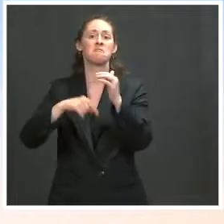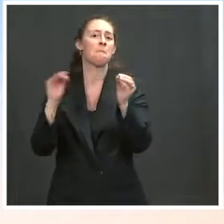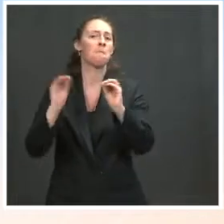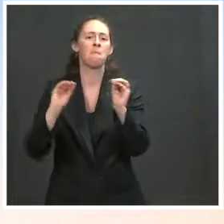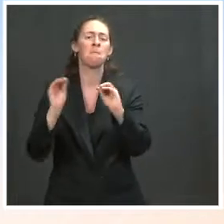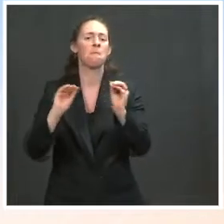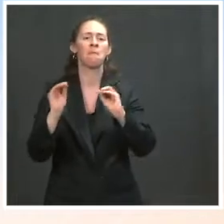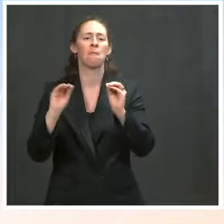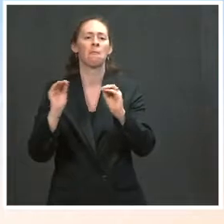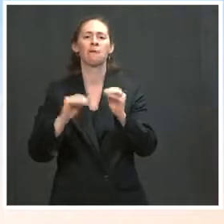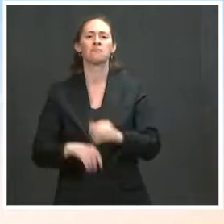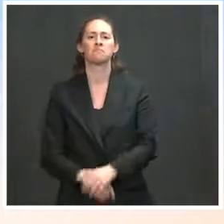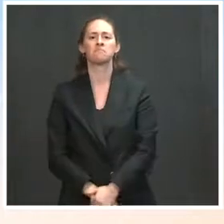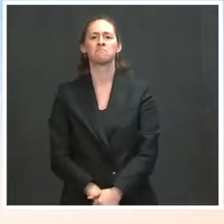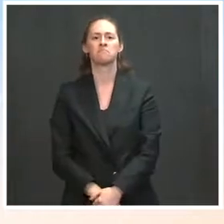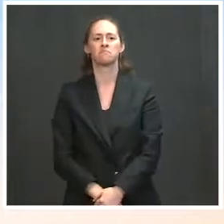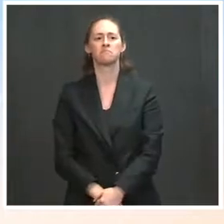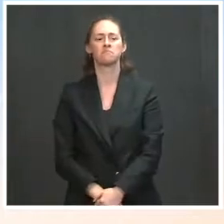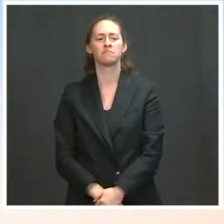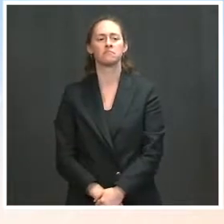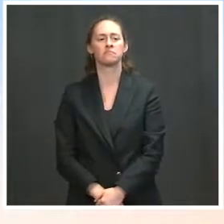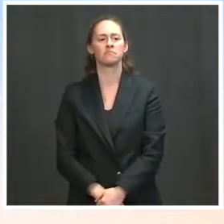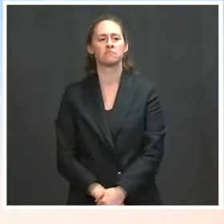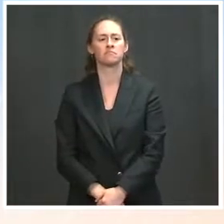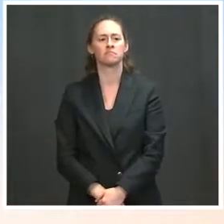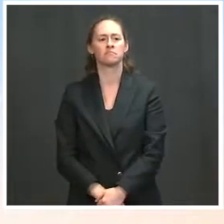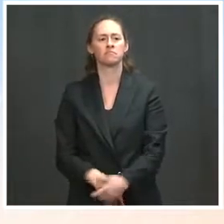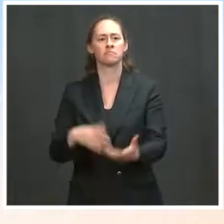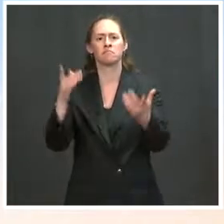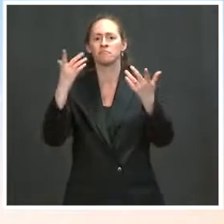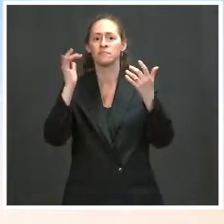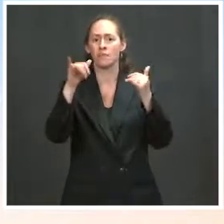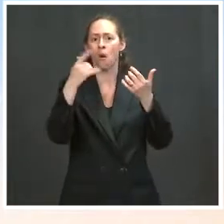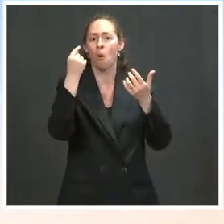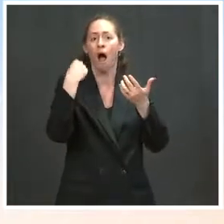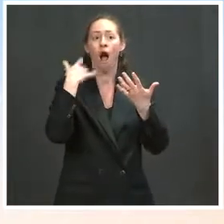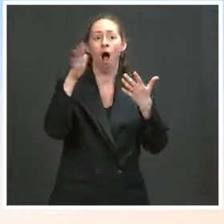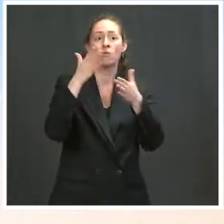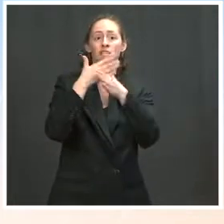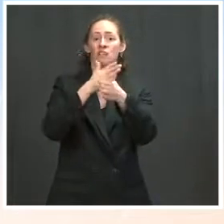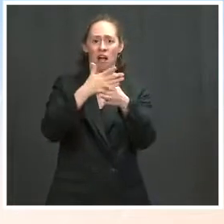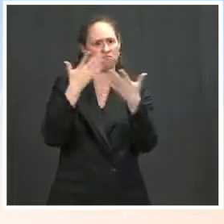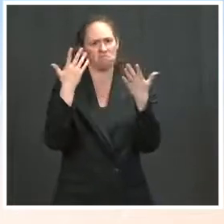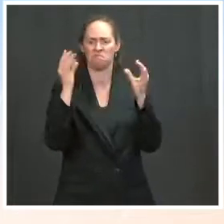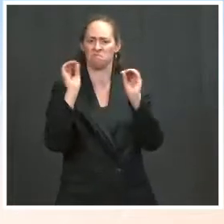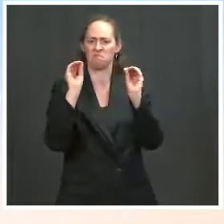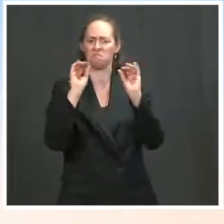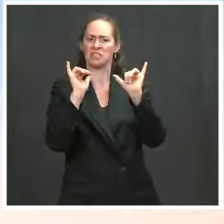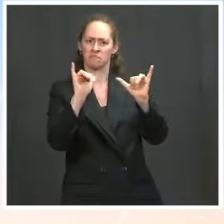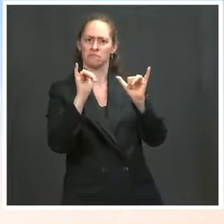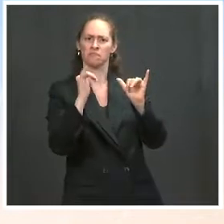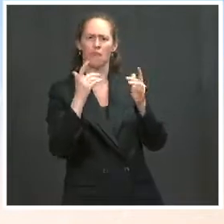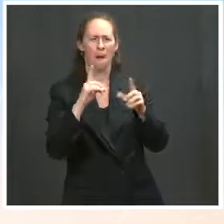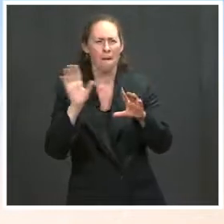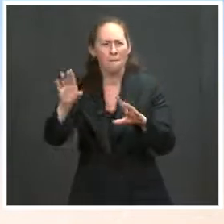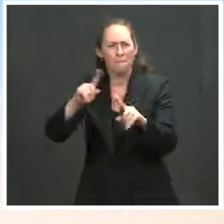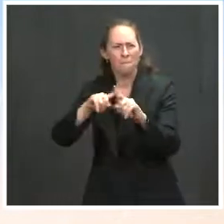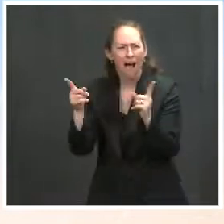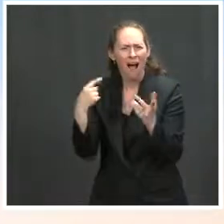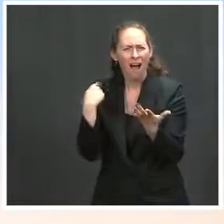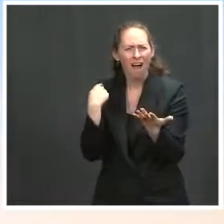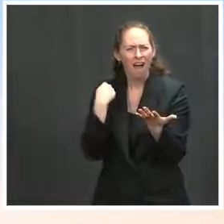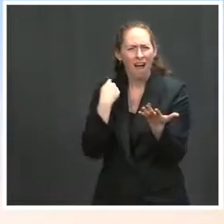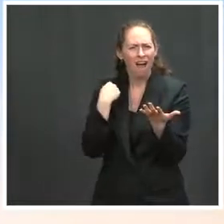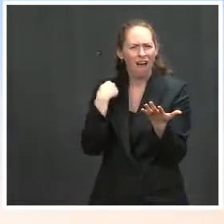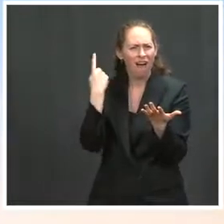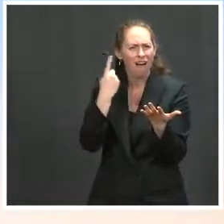for itself, but I don't have any more specifics on that particular human rights issue. About how you plan to approach human rights. I mean,